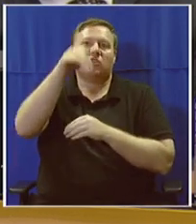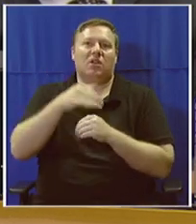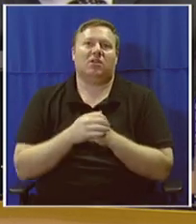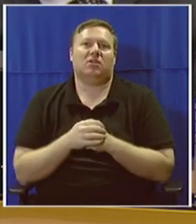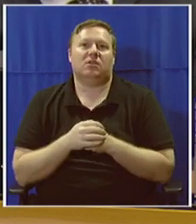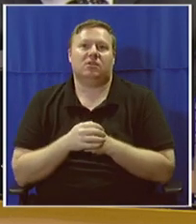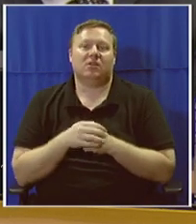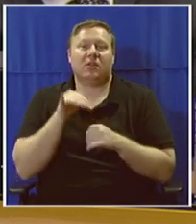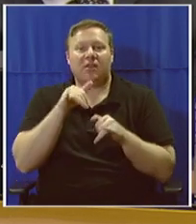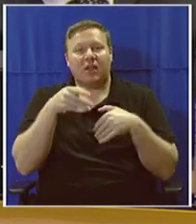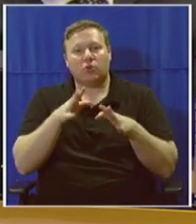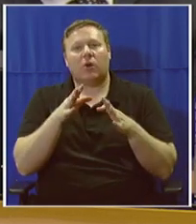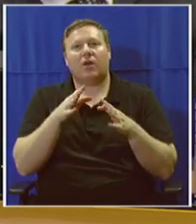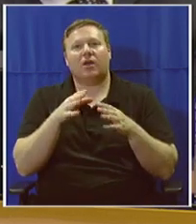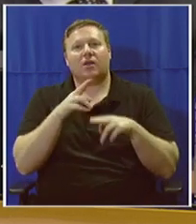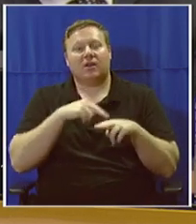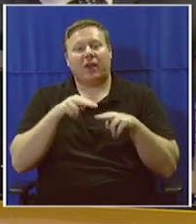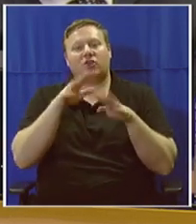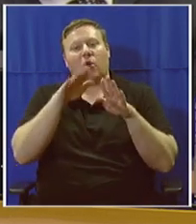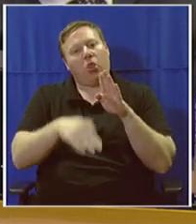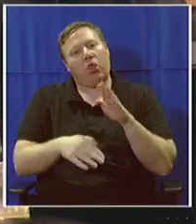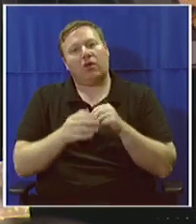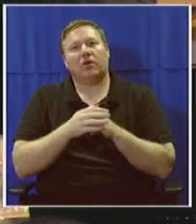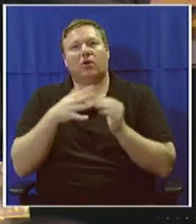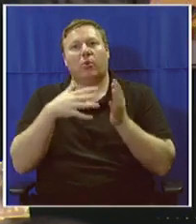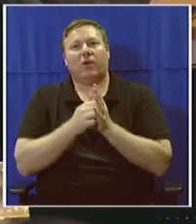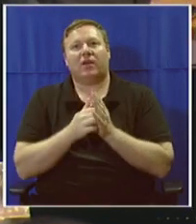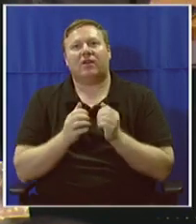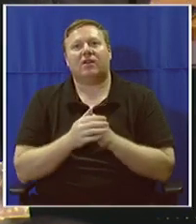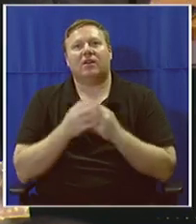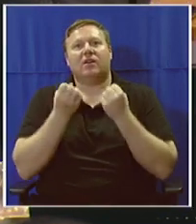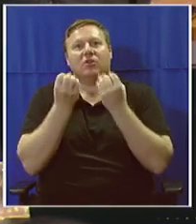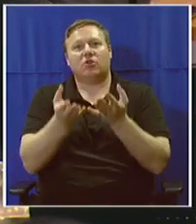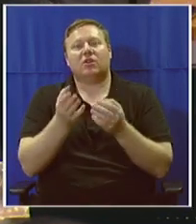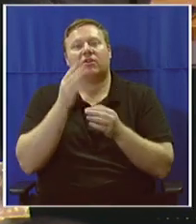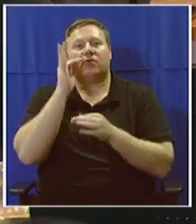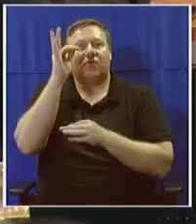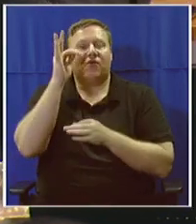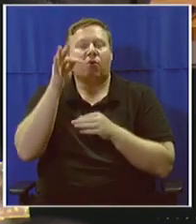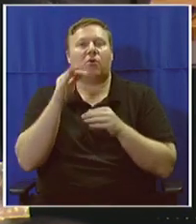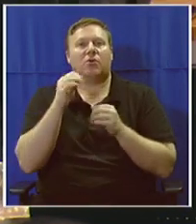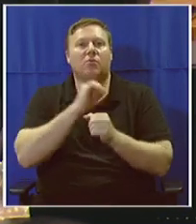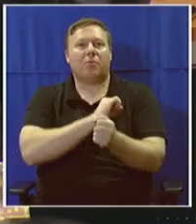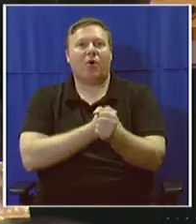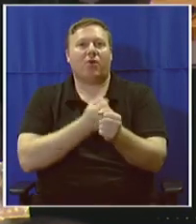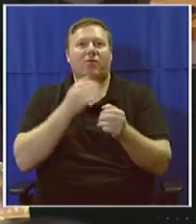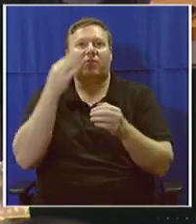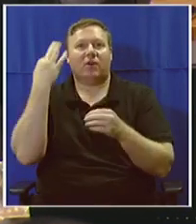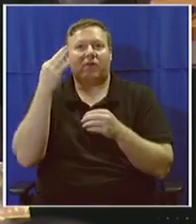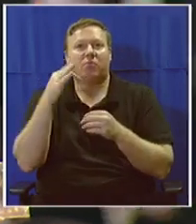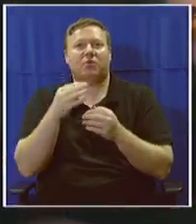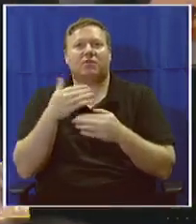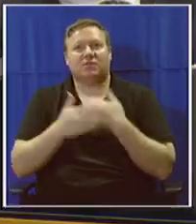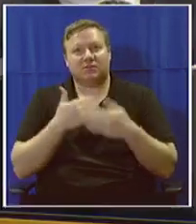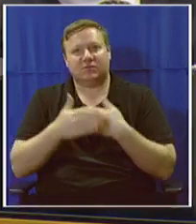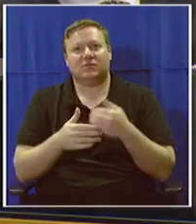encircle the nation, you weaken it, and you hand it over to foreign powerful governments to run.